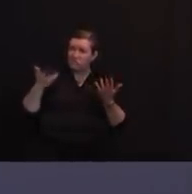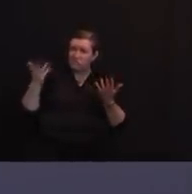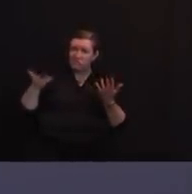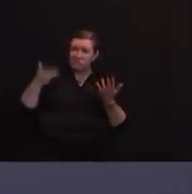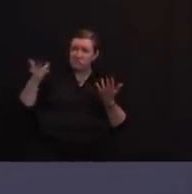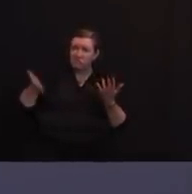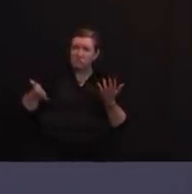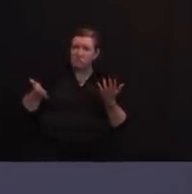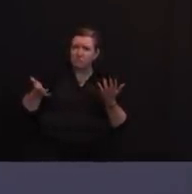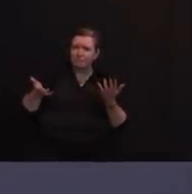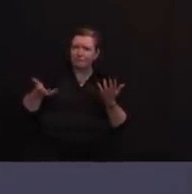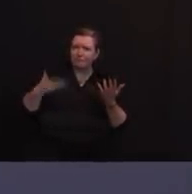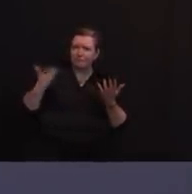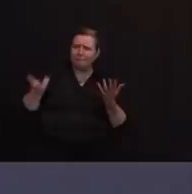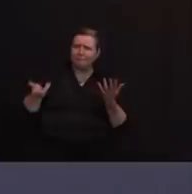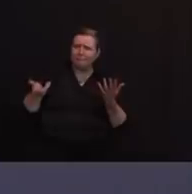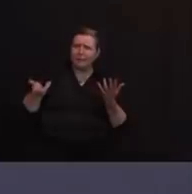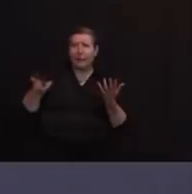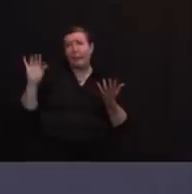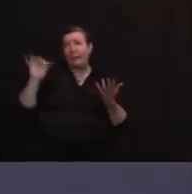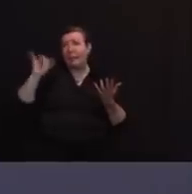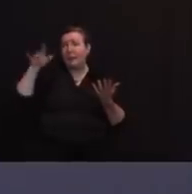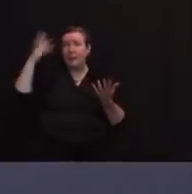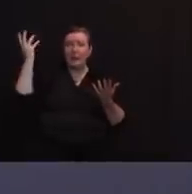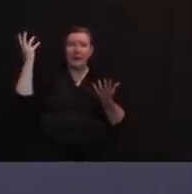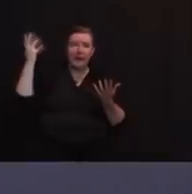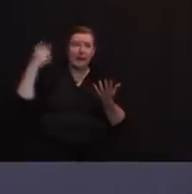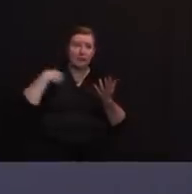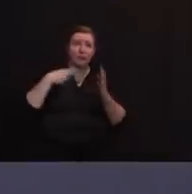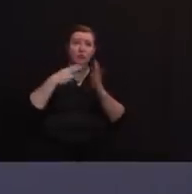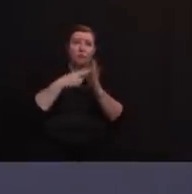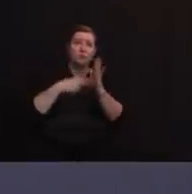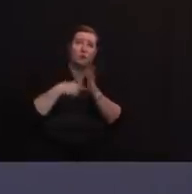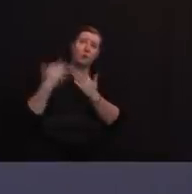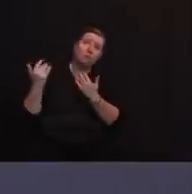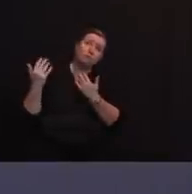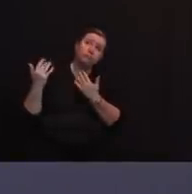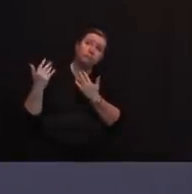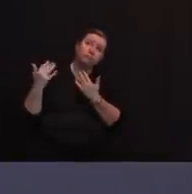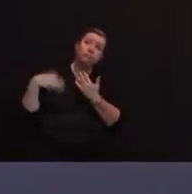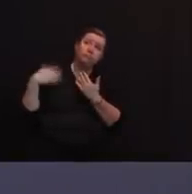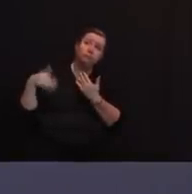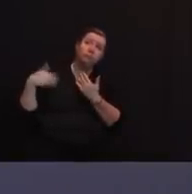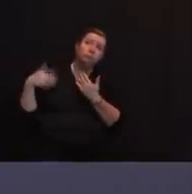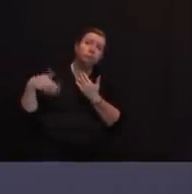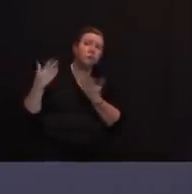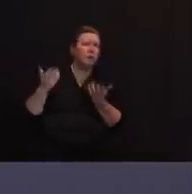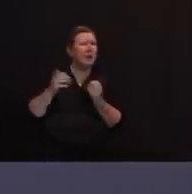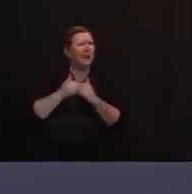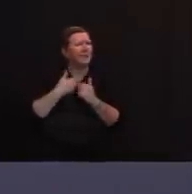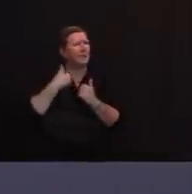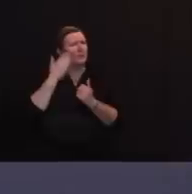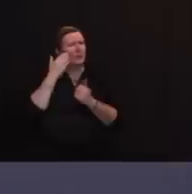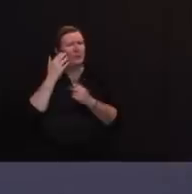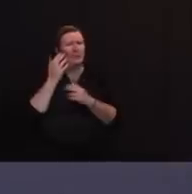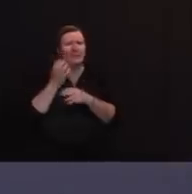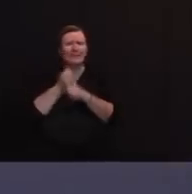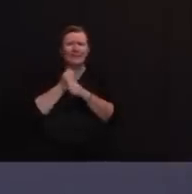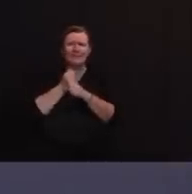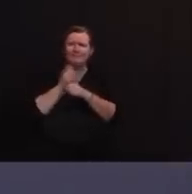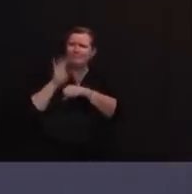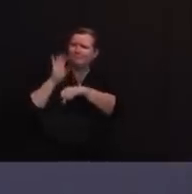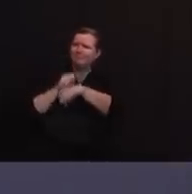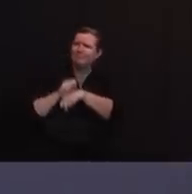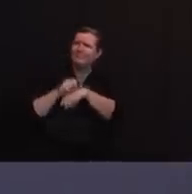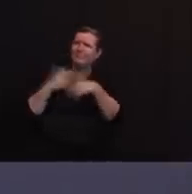are eligible? For example, how do I find out where I can get an appointment once I am eligible? I think you might have just touched on that. And